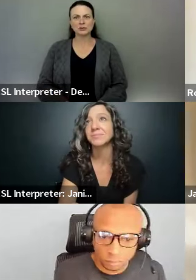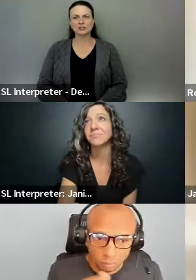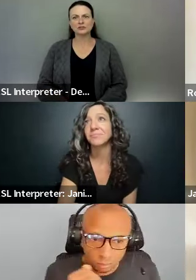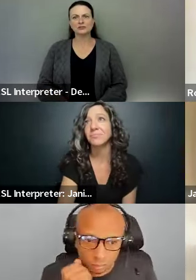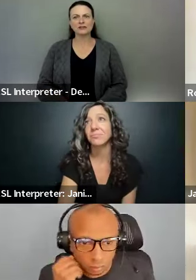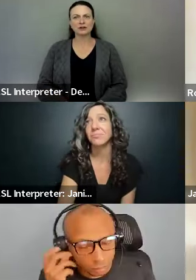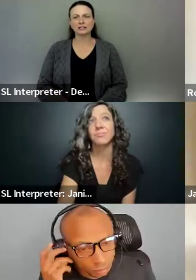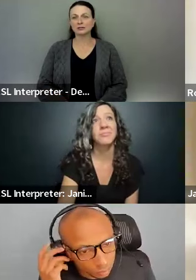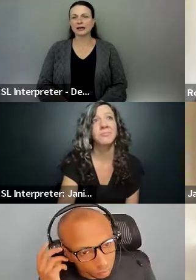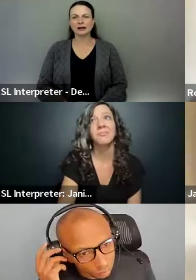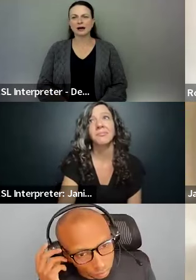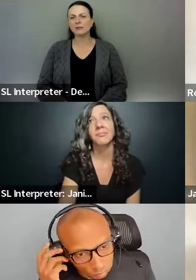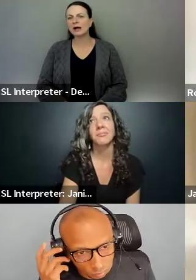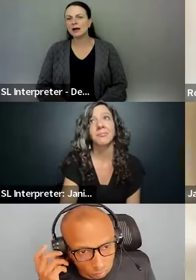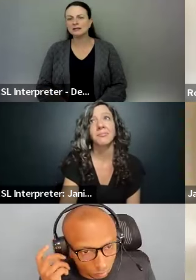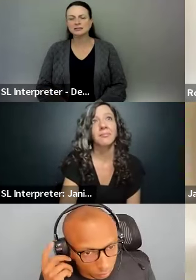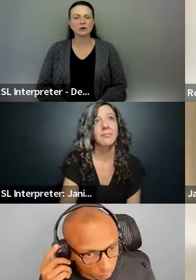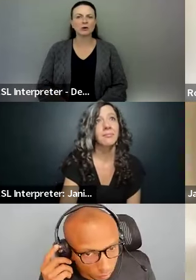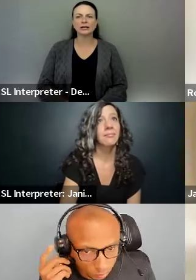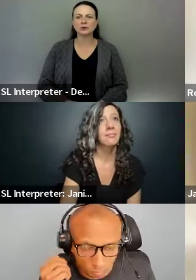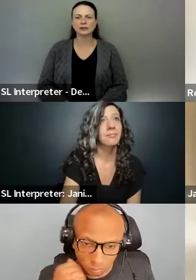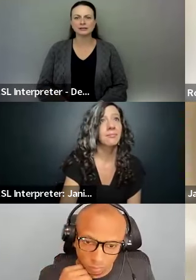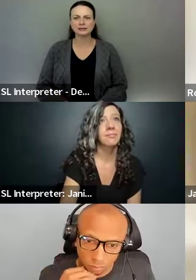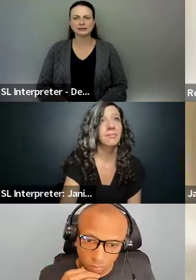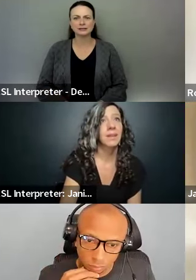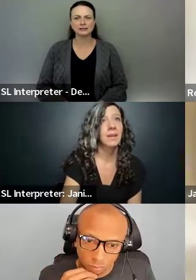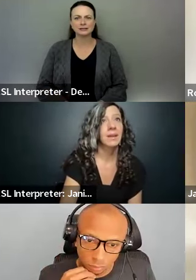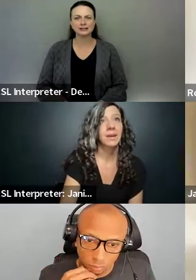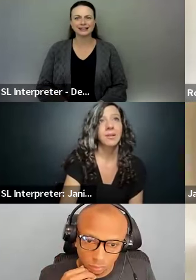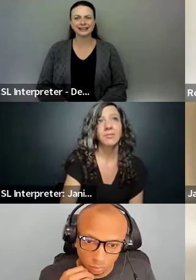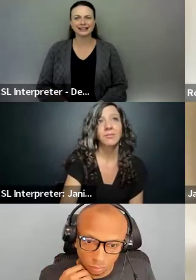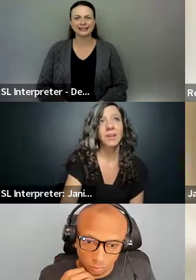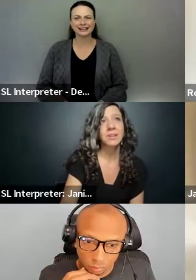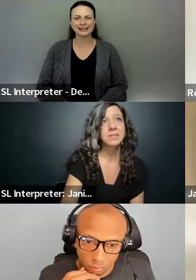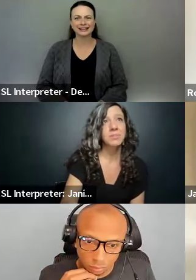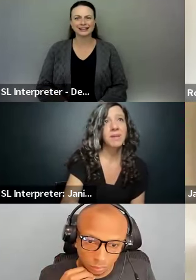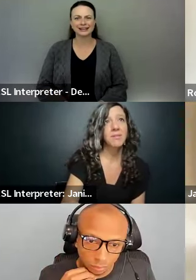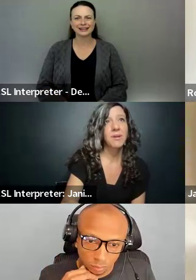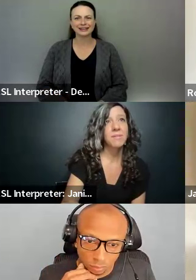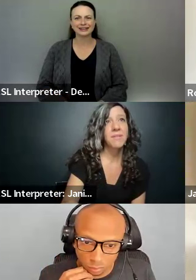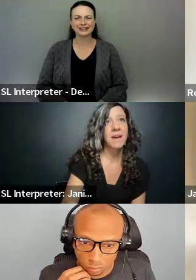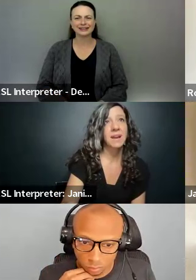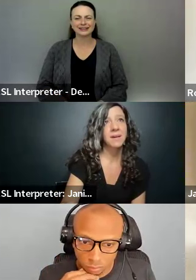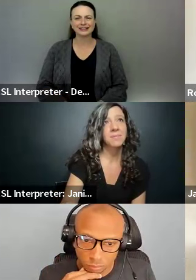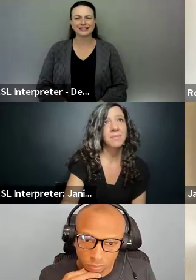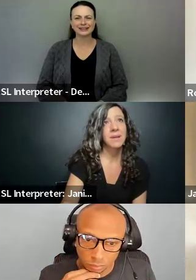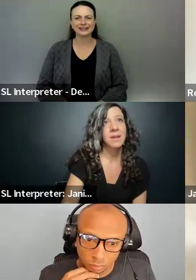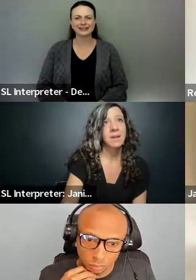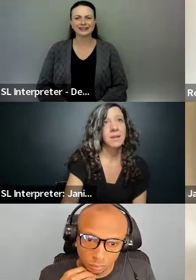4 years. What's your favorite? Do you like iOS or Android? Flutter is a platform